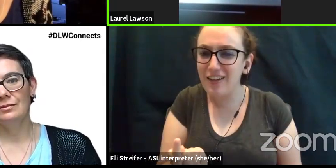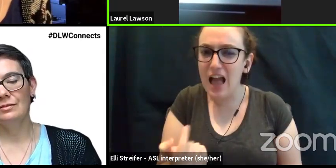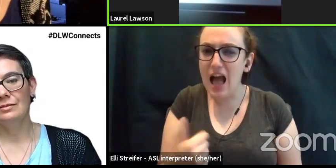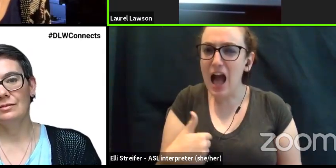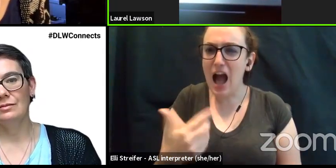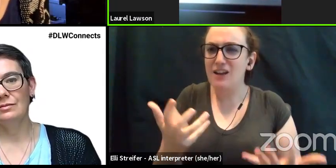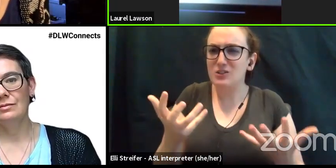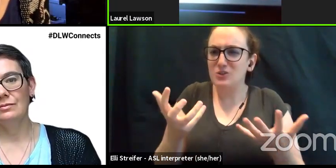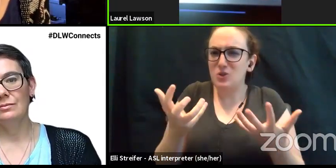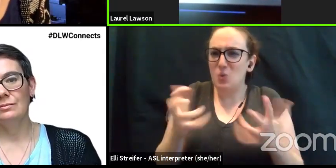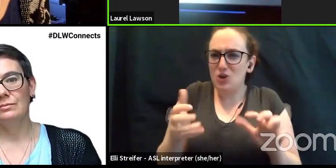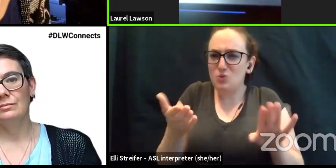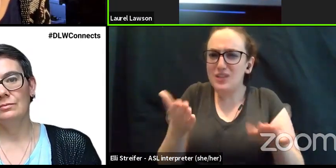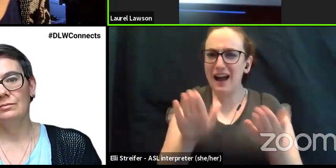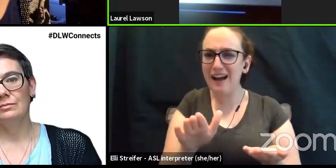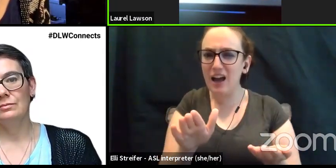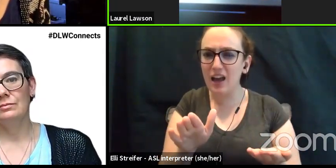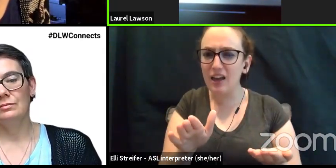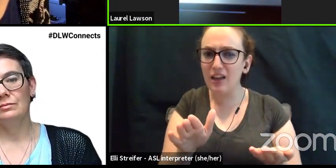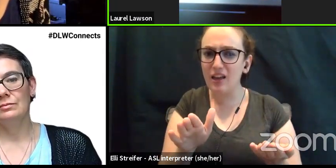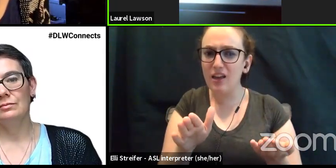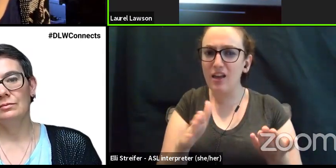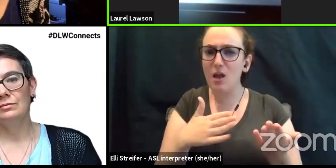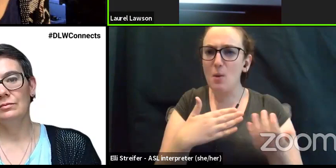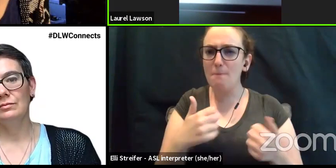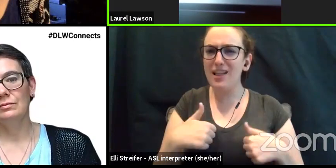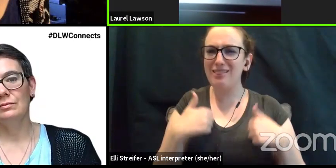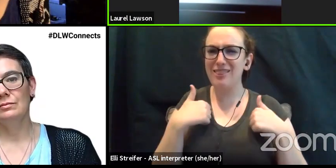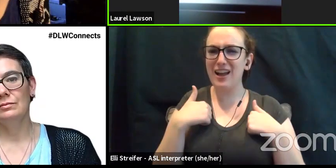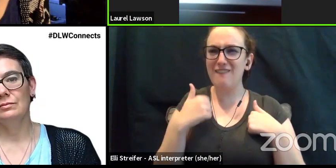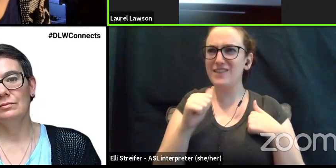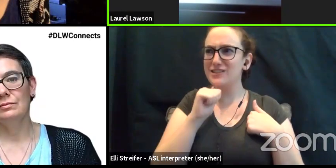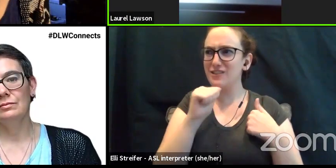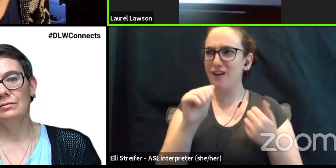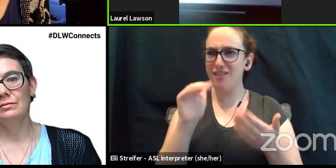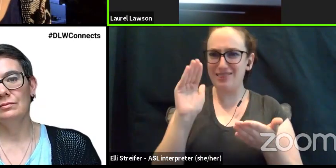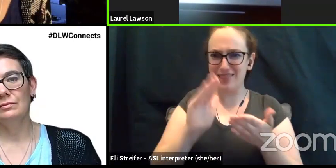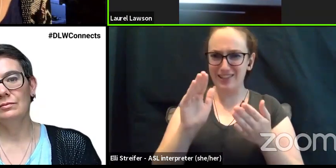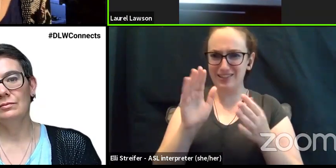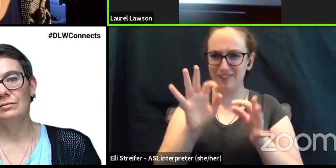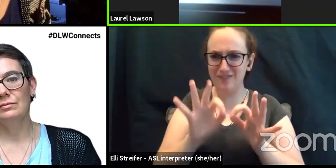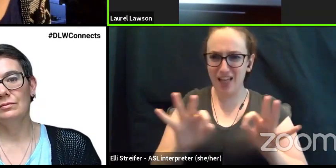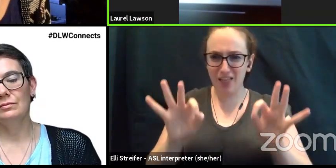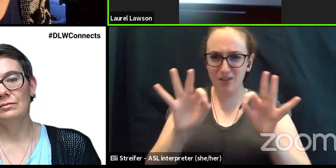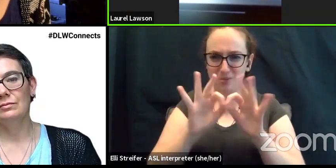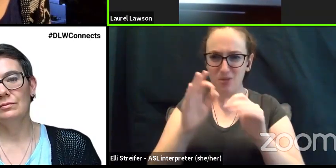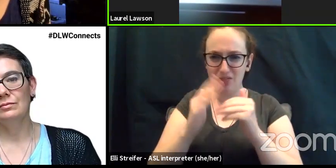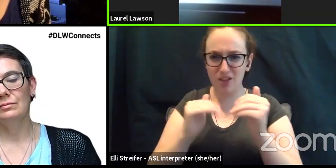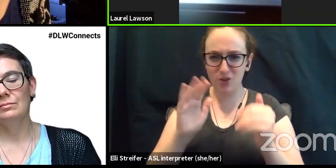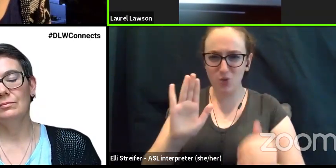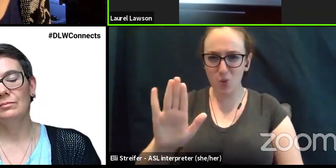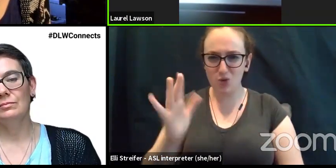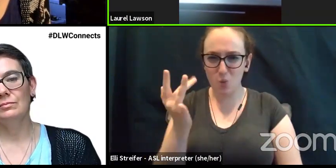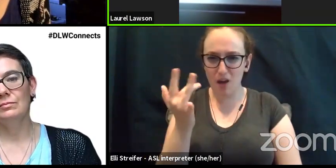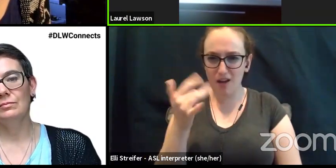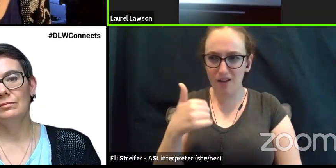desire to die, and my life is not inherently less valuable because of my